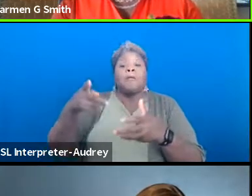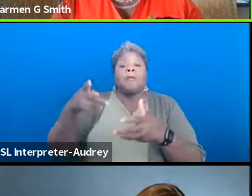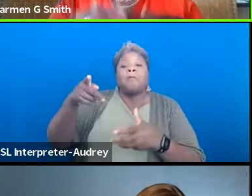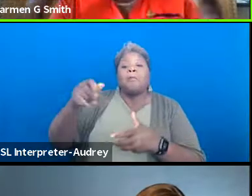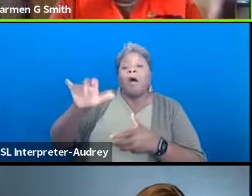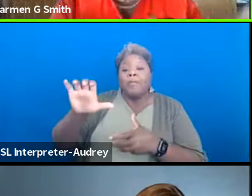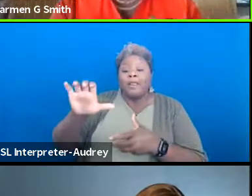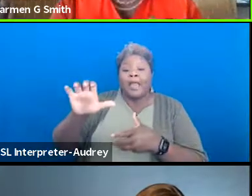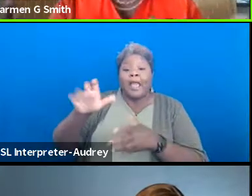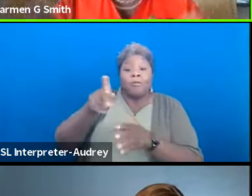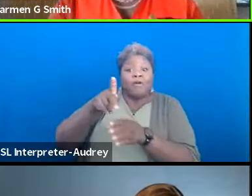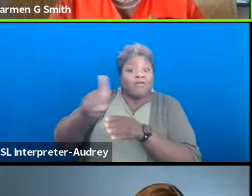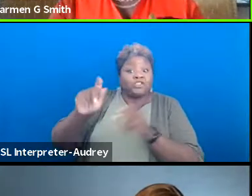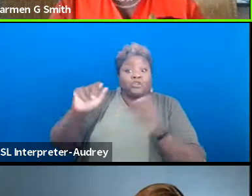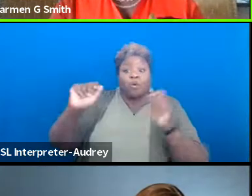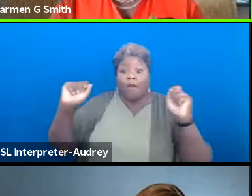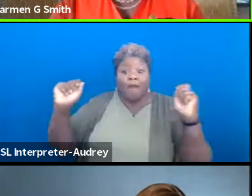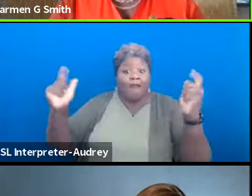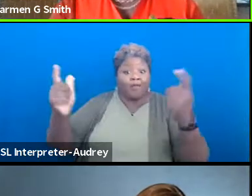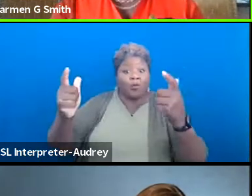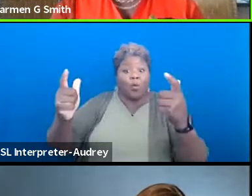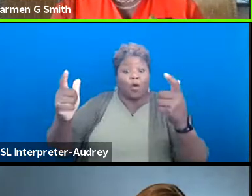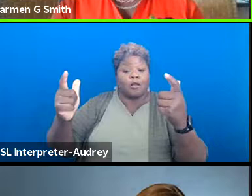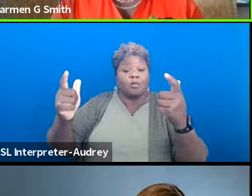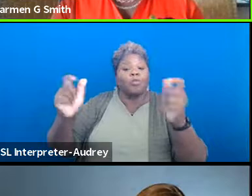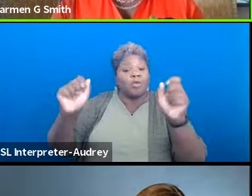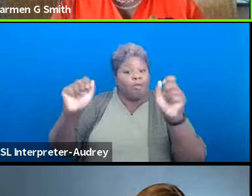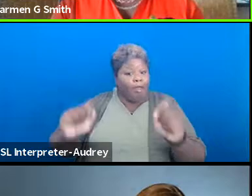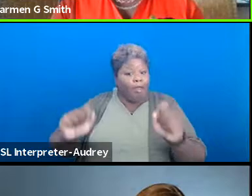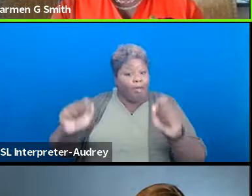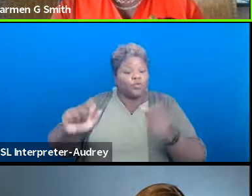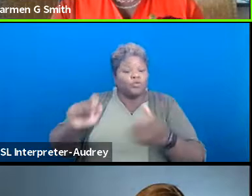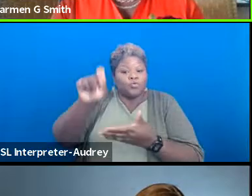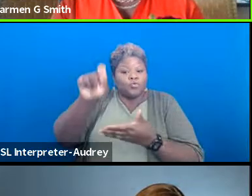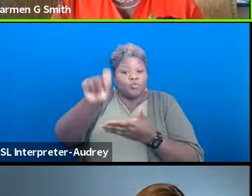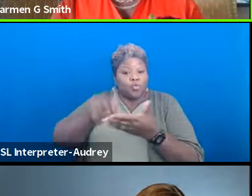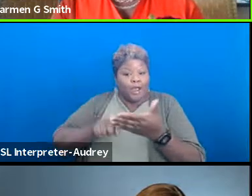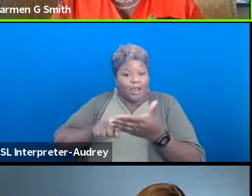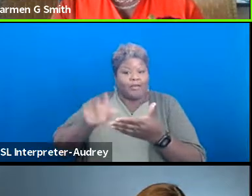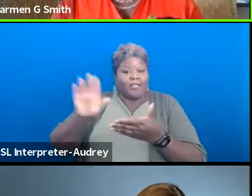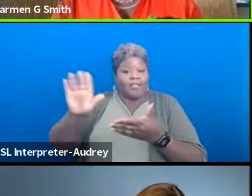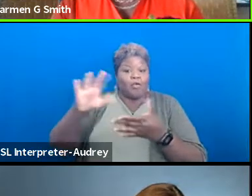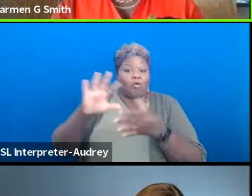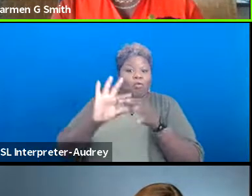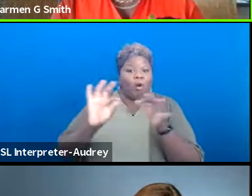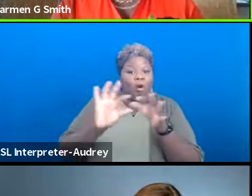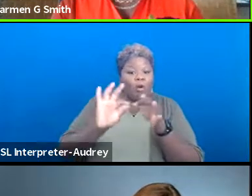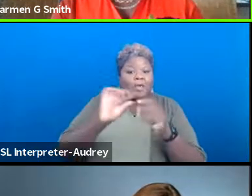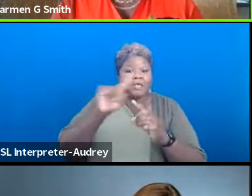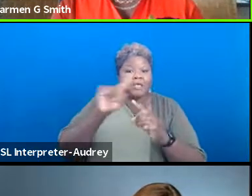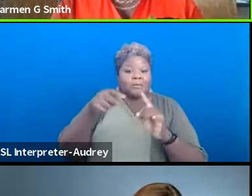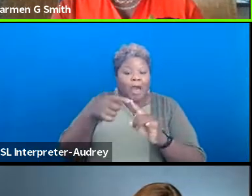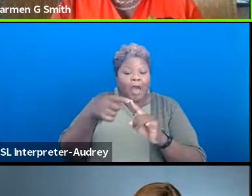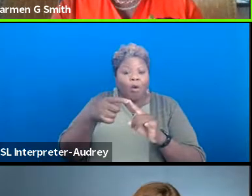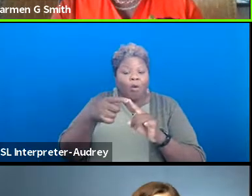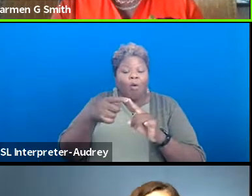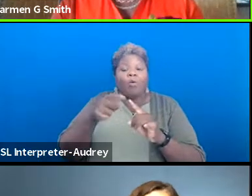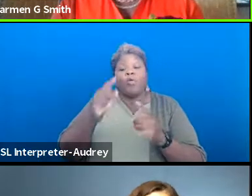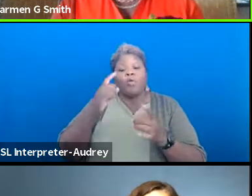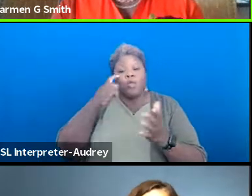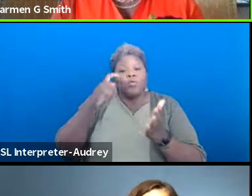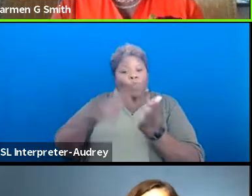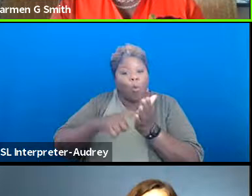and professionals, everyone, the public will be able to write in their comments about the notice of proposed